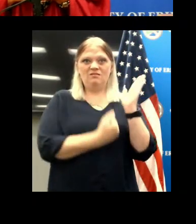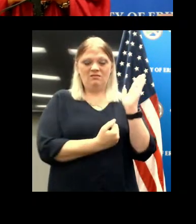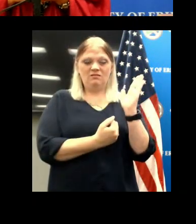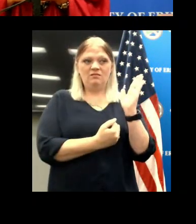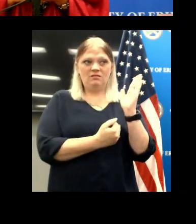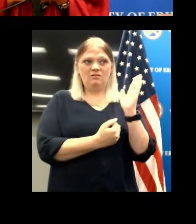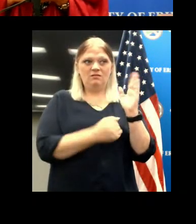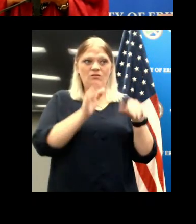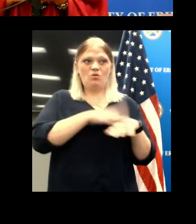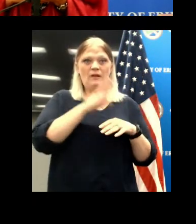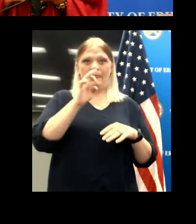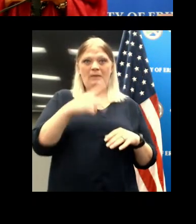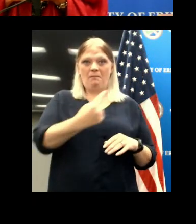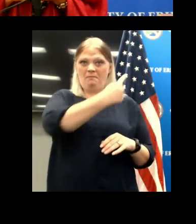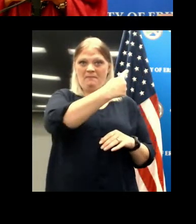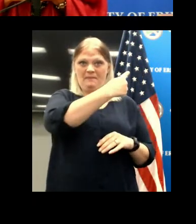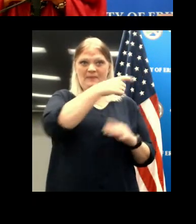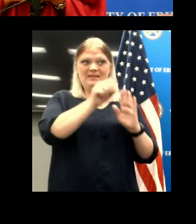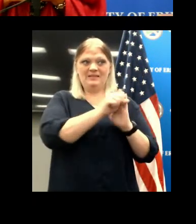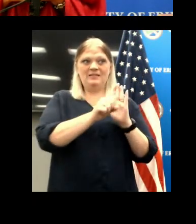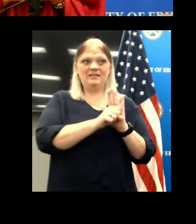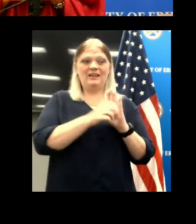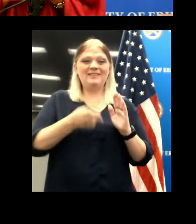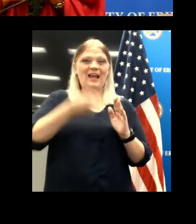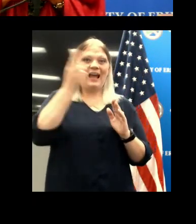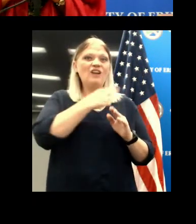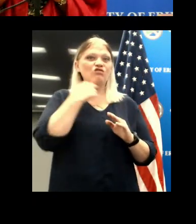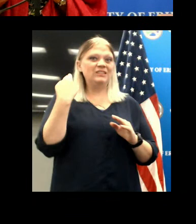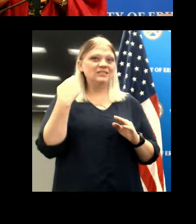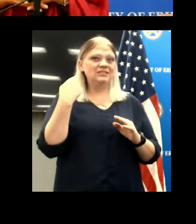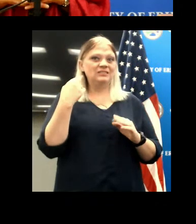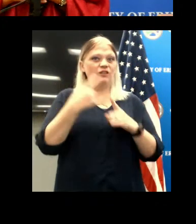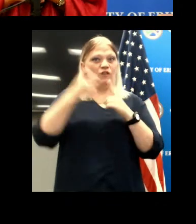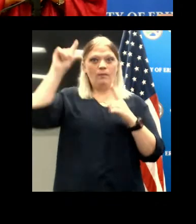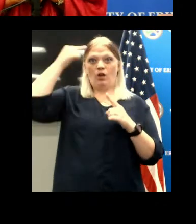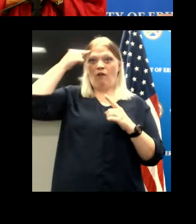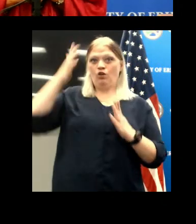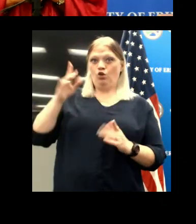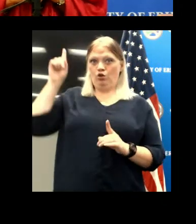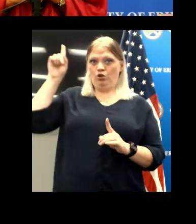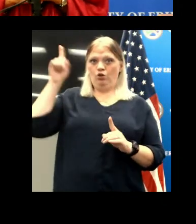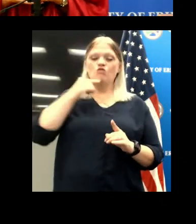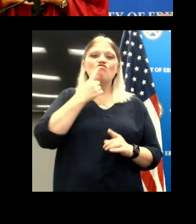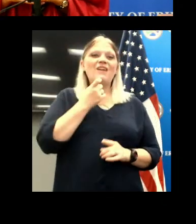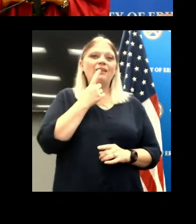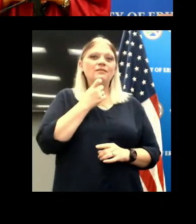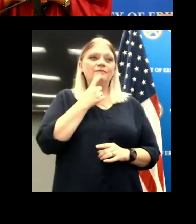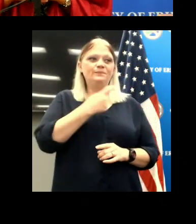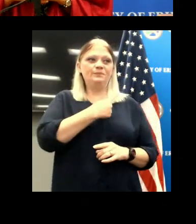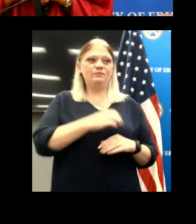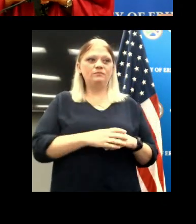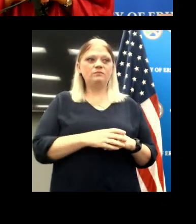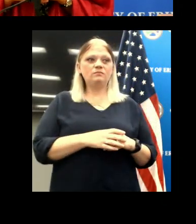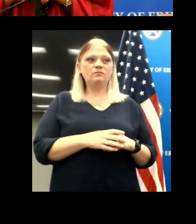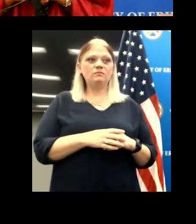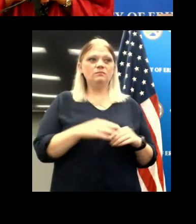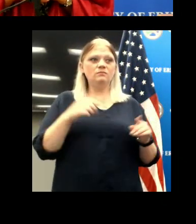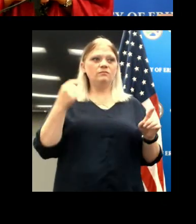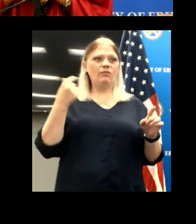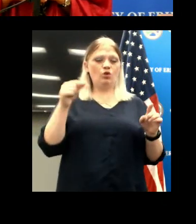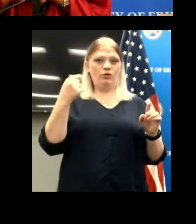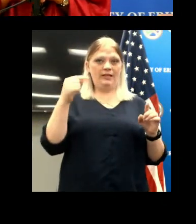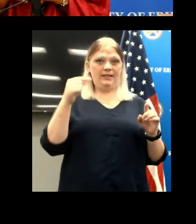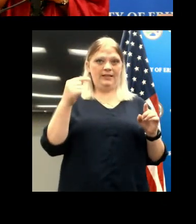on this map, the states that are high risk by the governor are in red. The green depicts